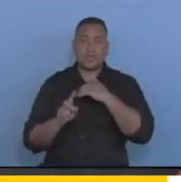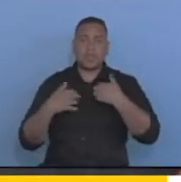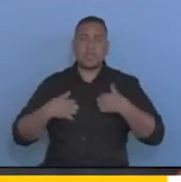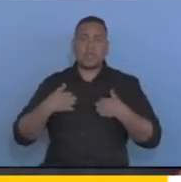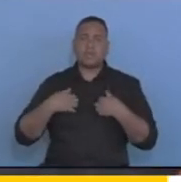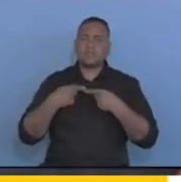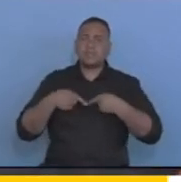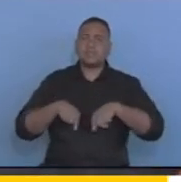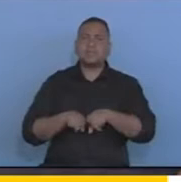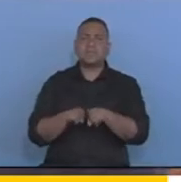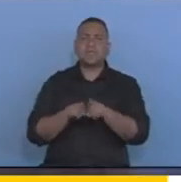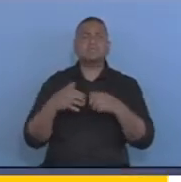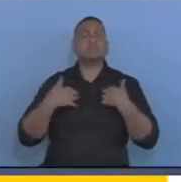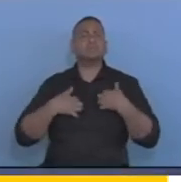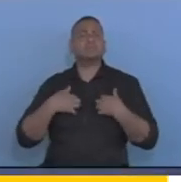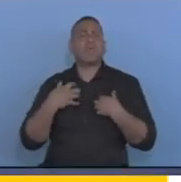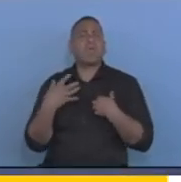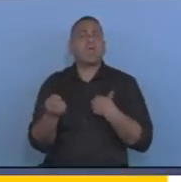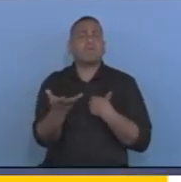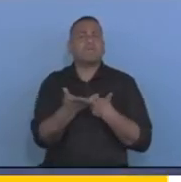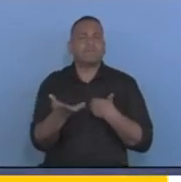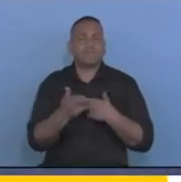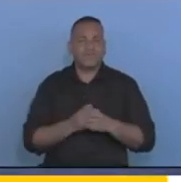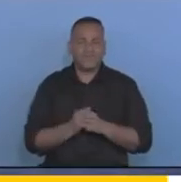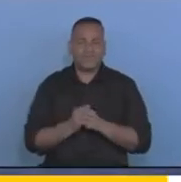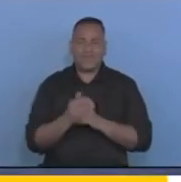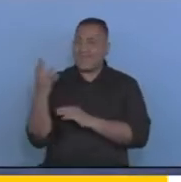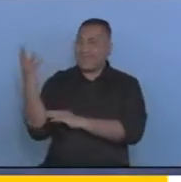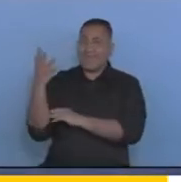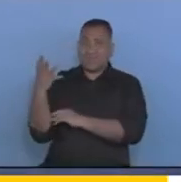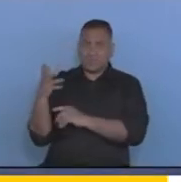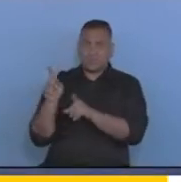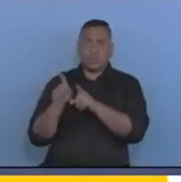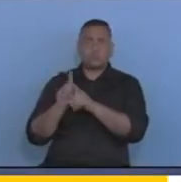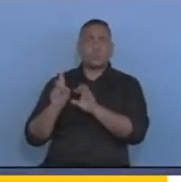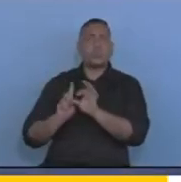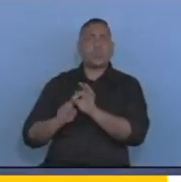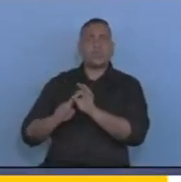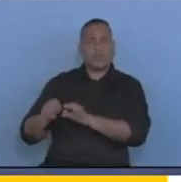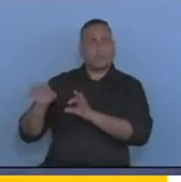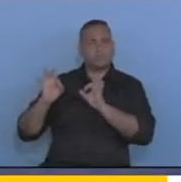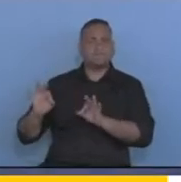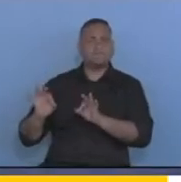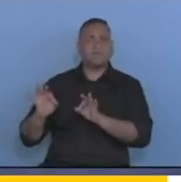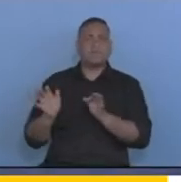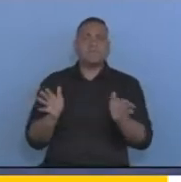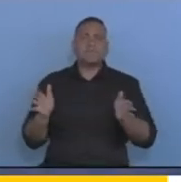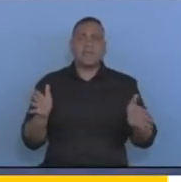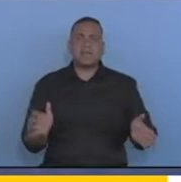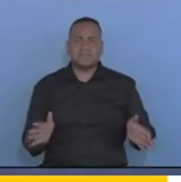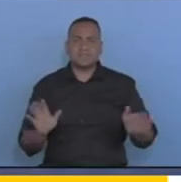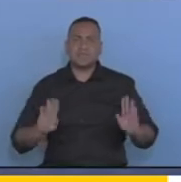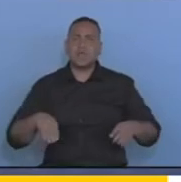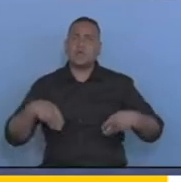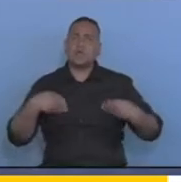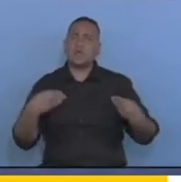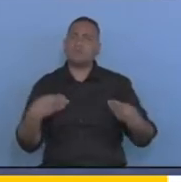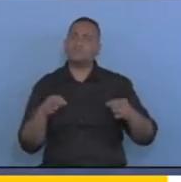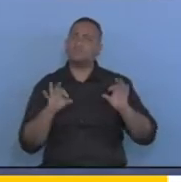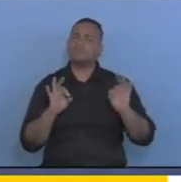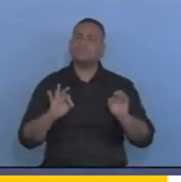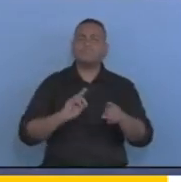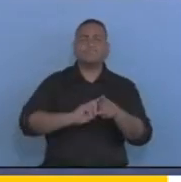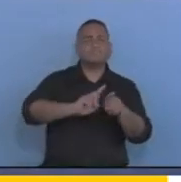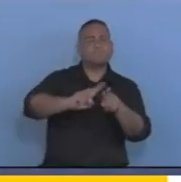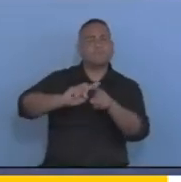have also qualified lecturers and facilitators that is currently offering training in the various disciplines.